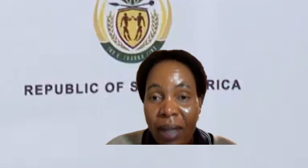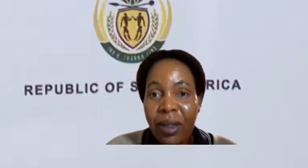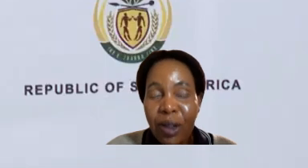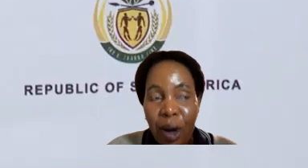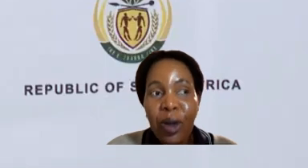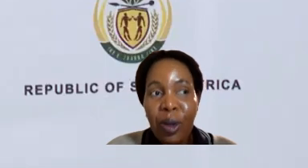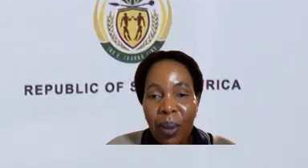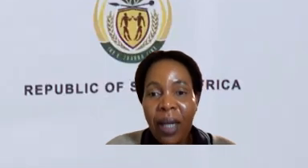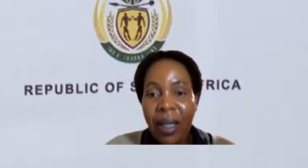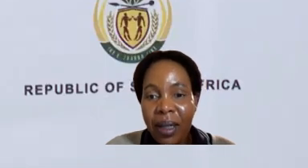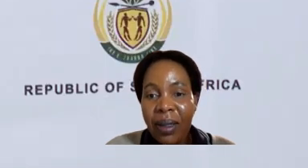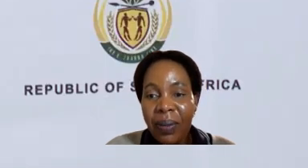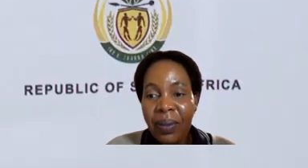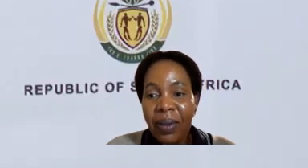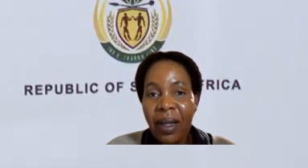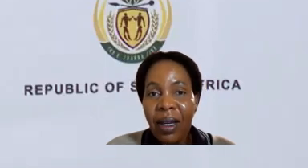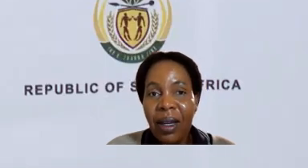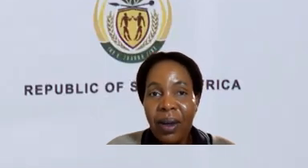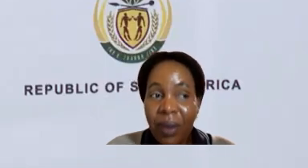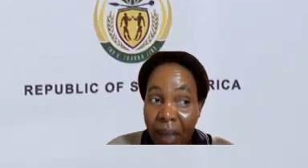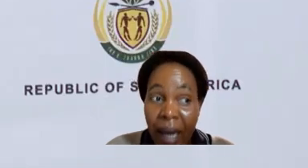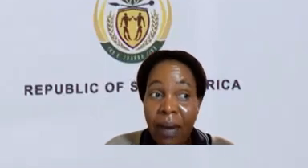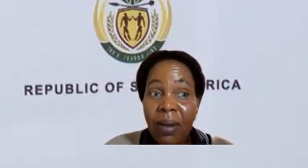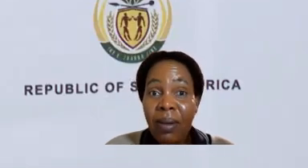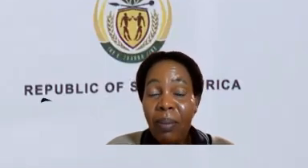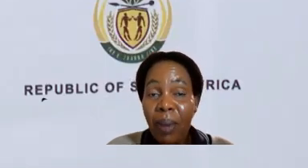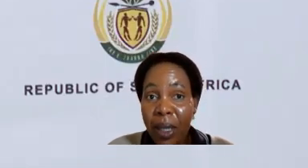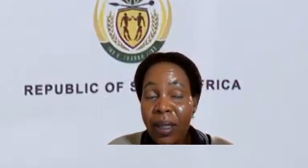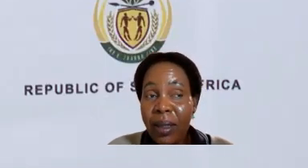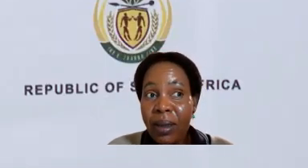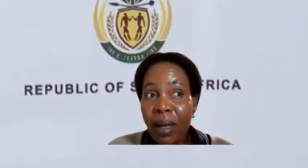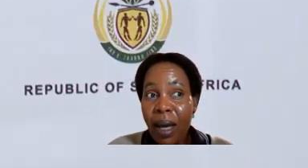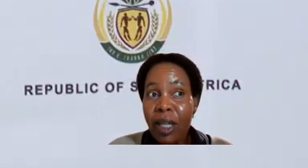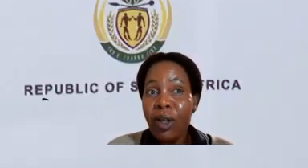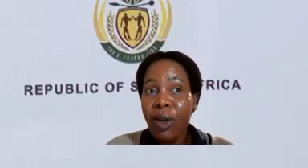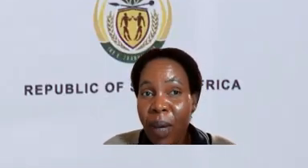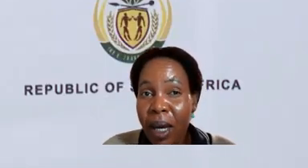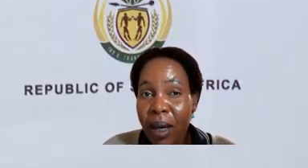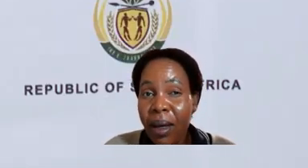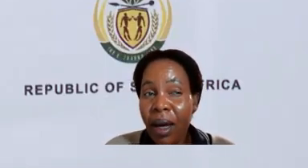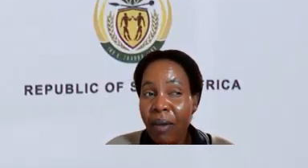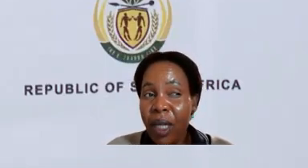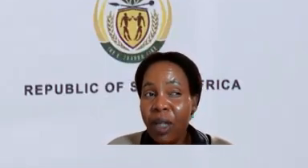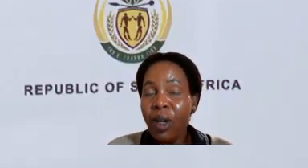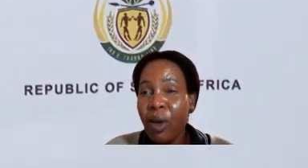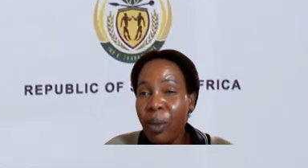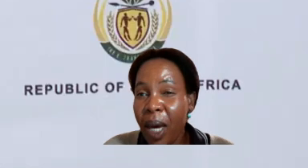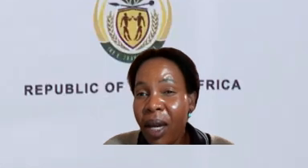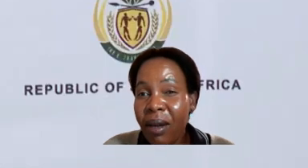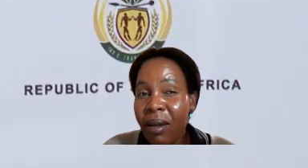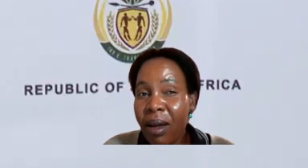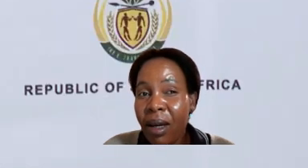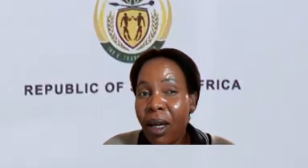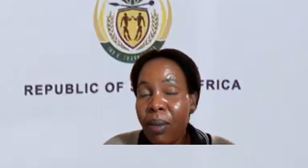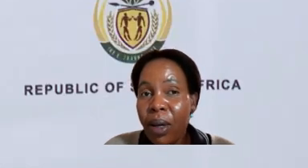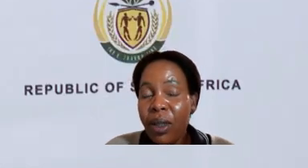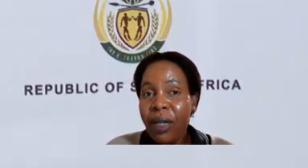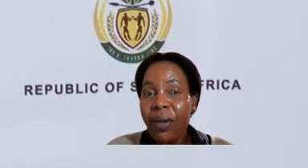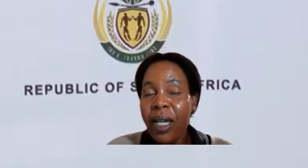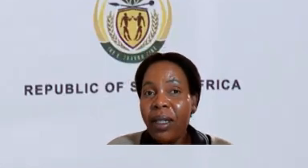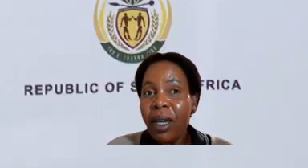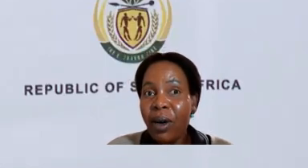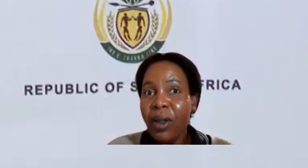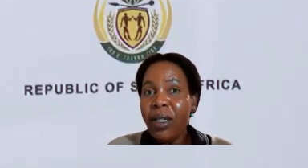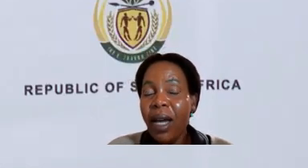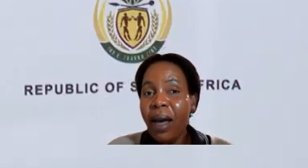show us your humanity. You say the police are inhumane, the government is inhumane, because